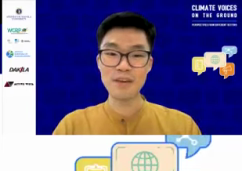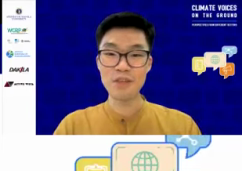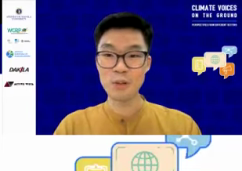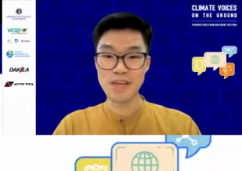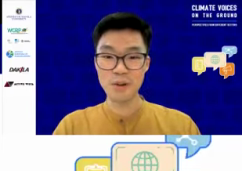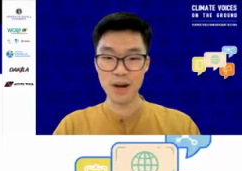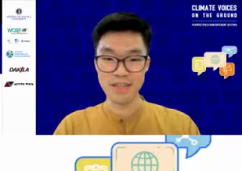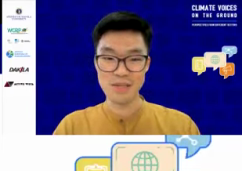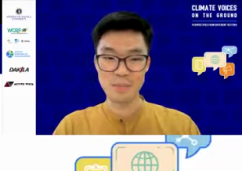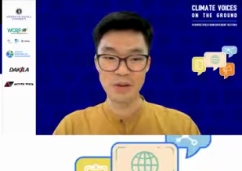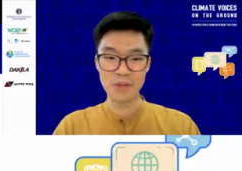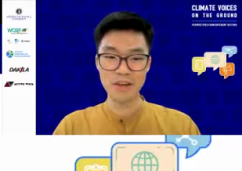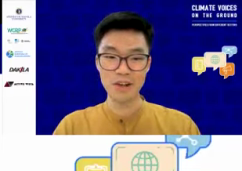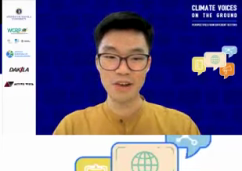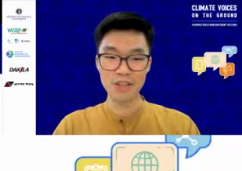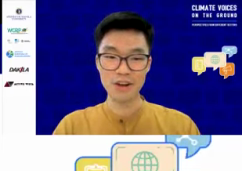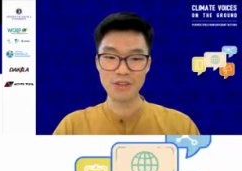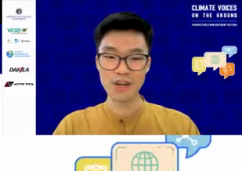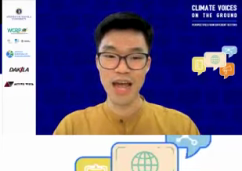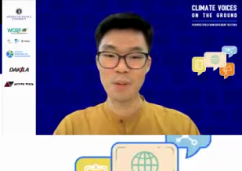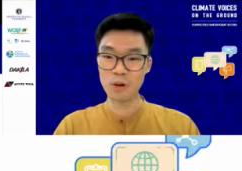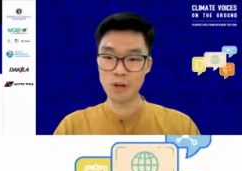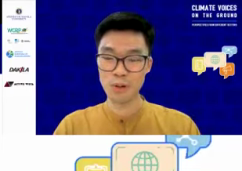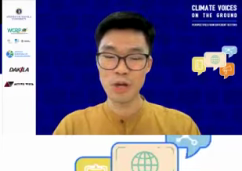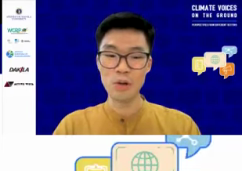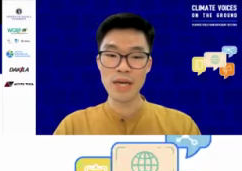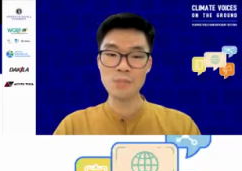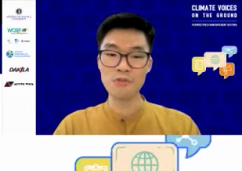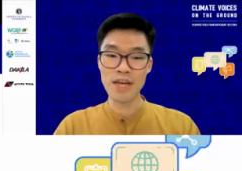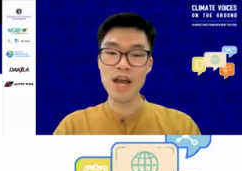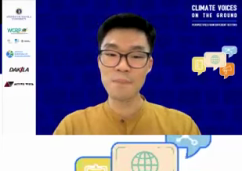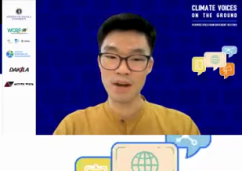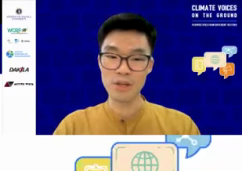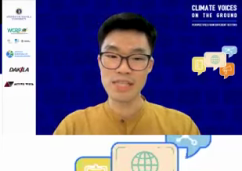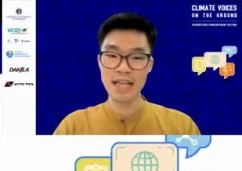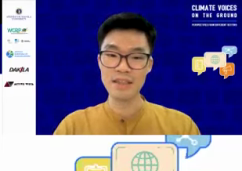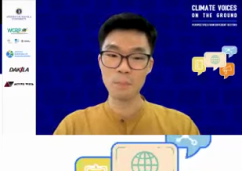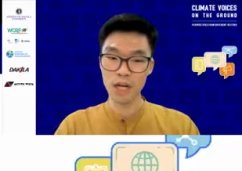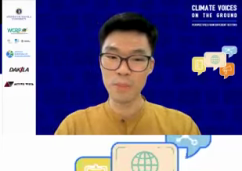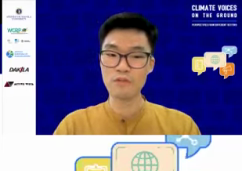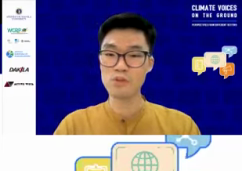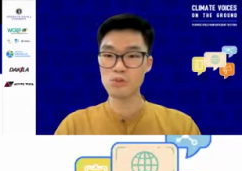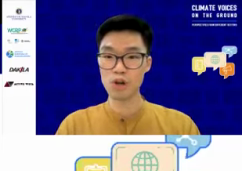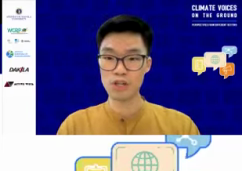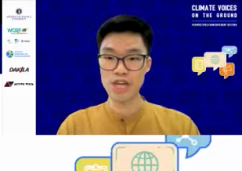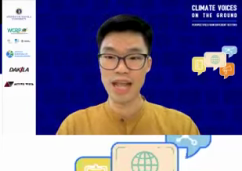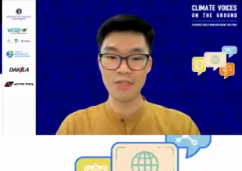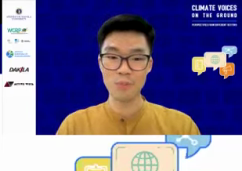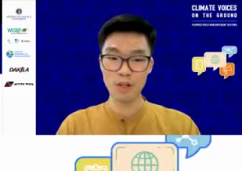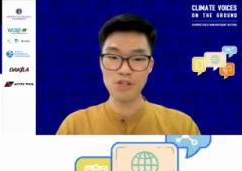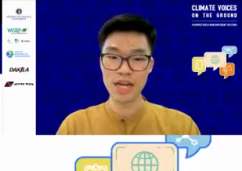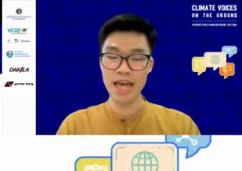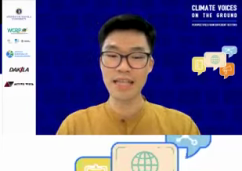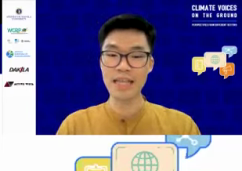And now to give the closing remarks, may we call on Dr. Emma Porio, who is Professor Emeritus at the Department of Sociology